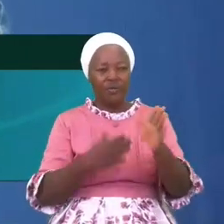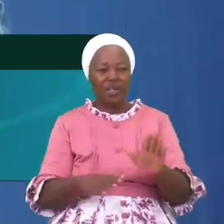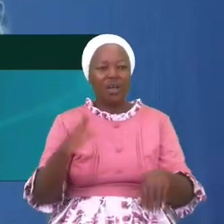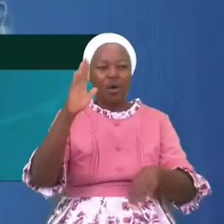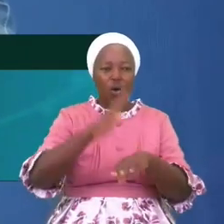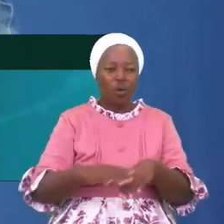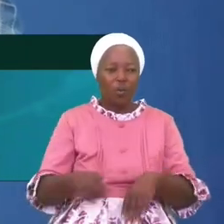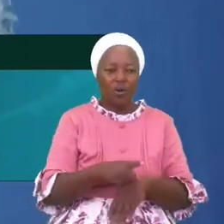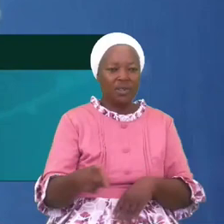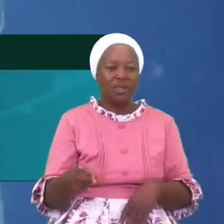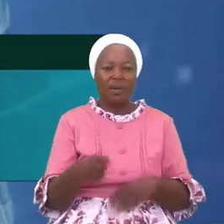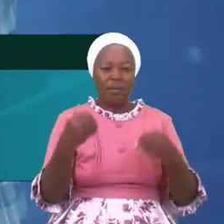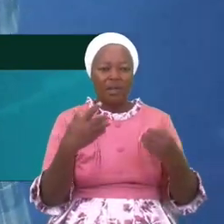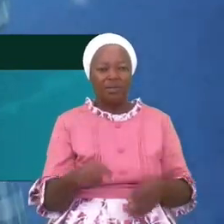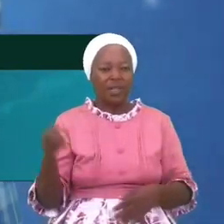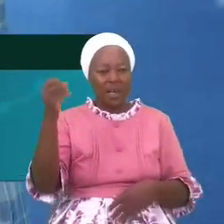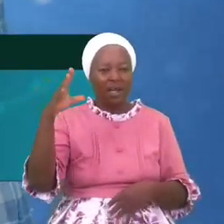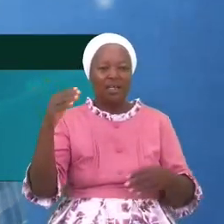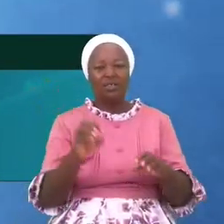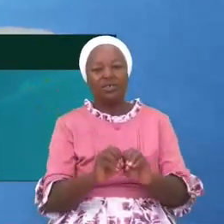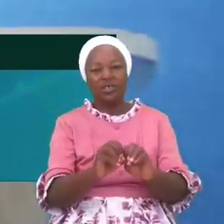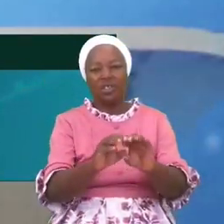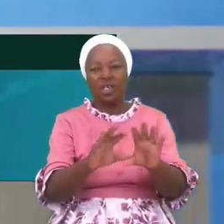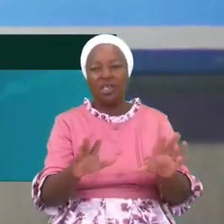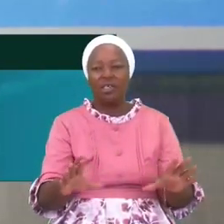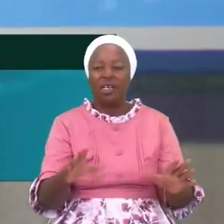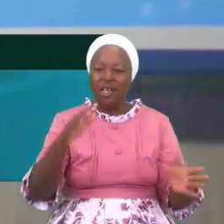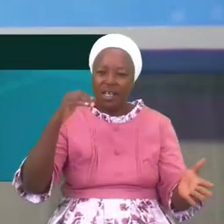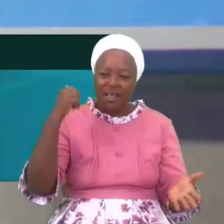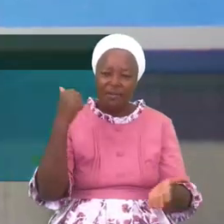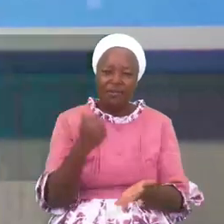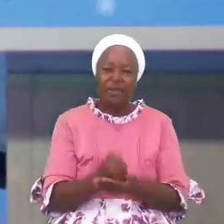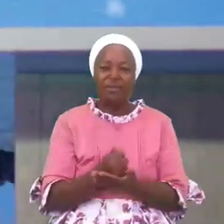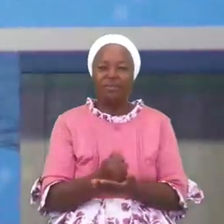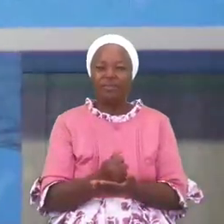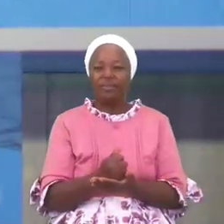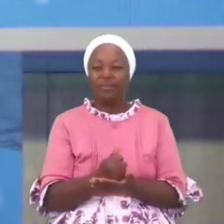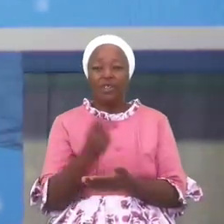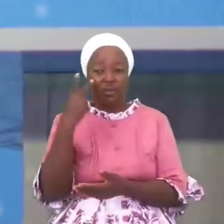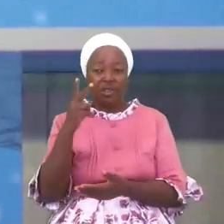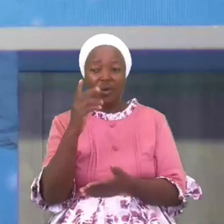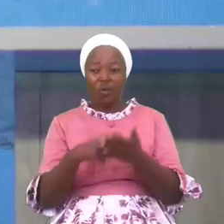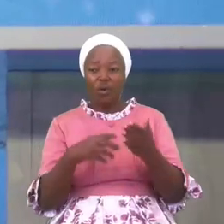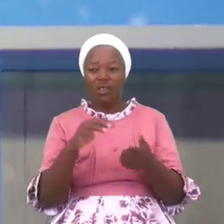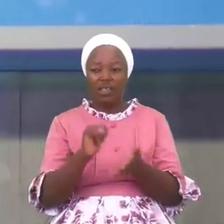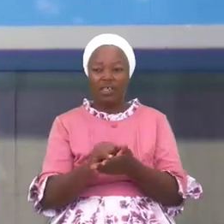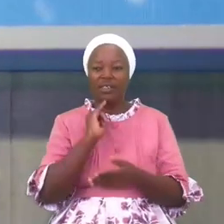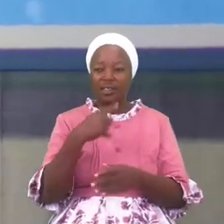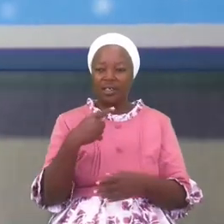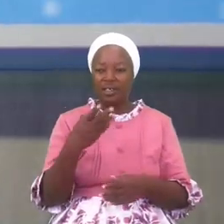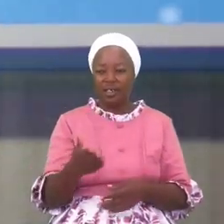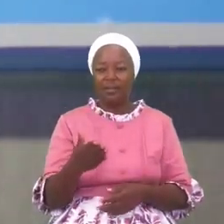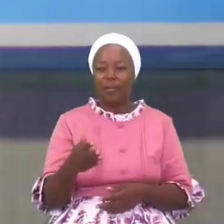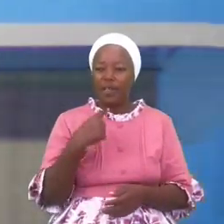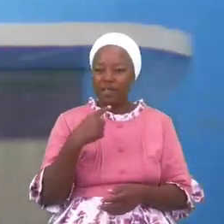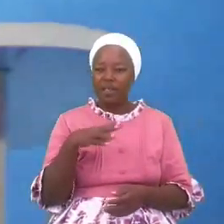shined. Amen. Look at what has seen there. It said, the people that are walking in darkness. When